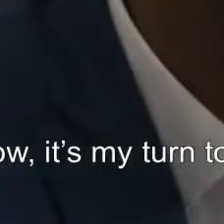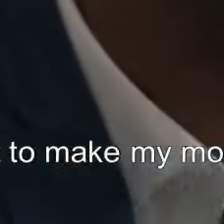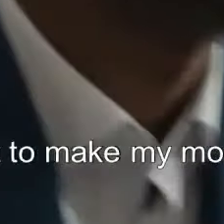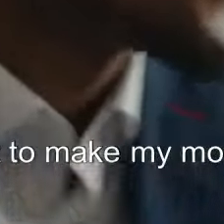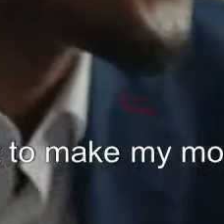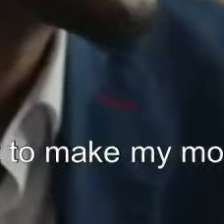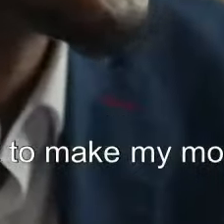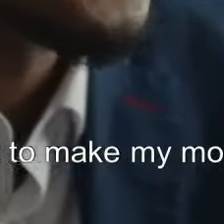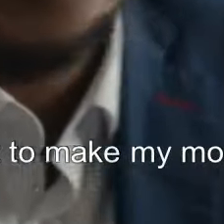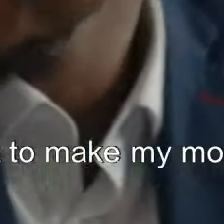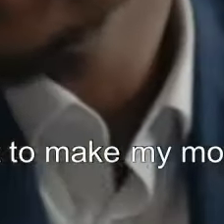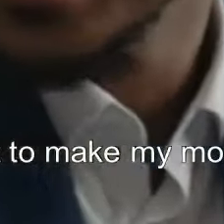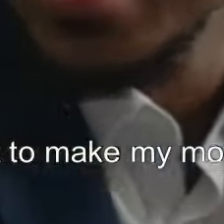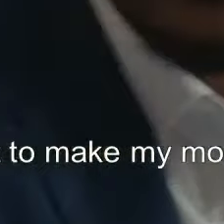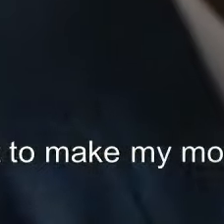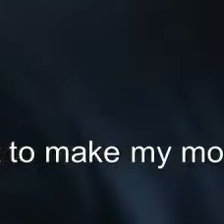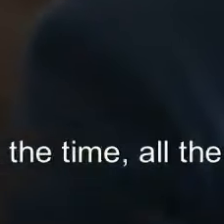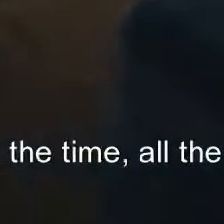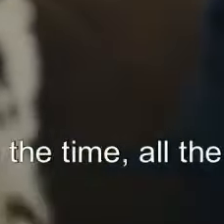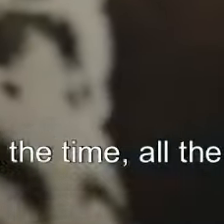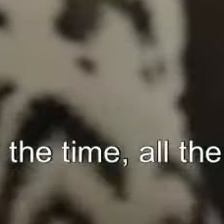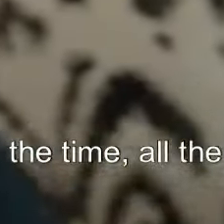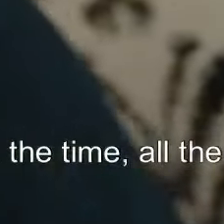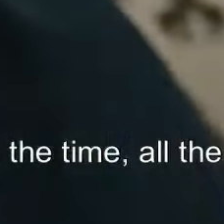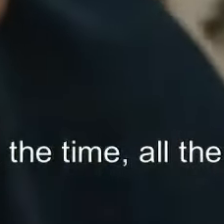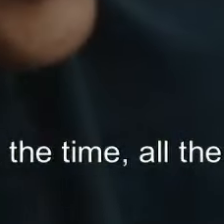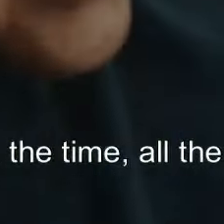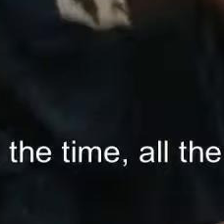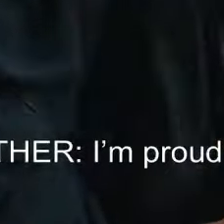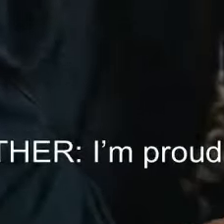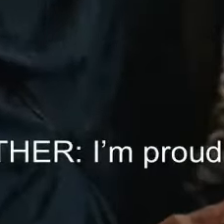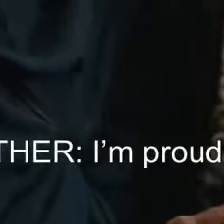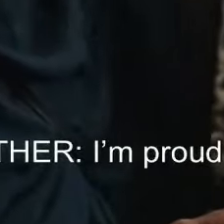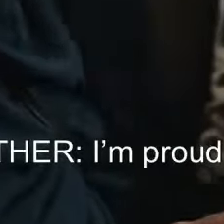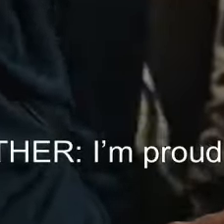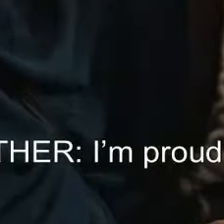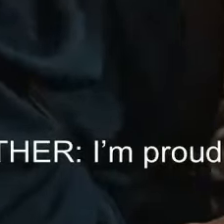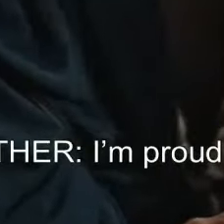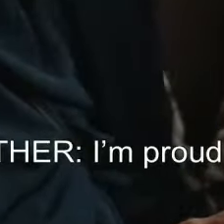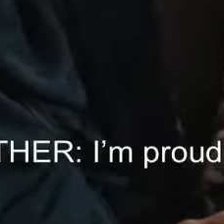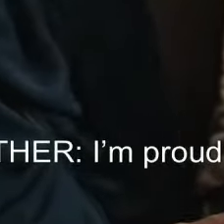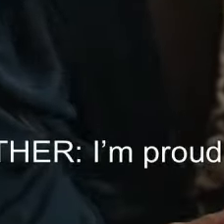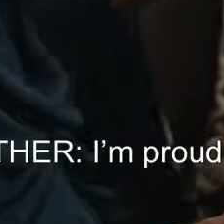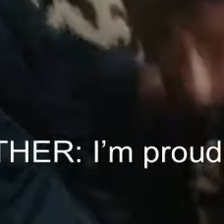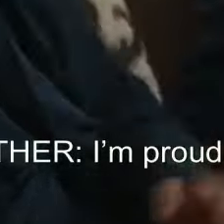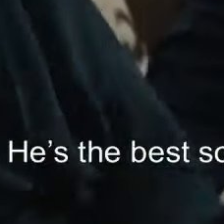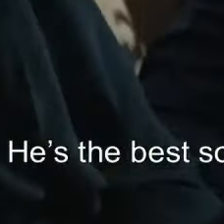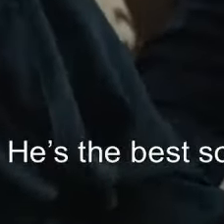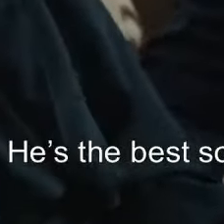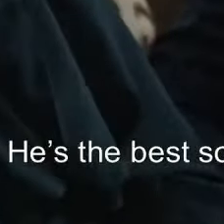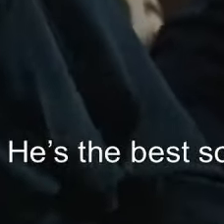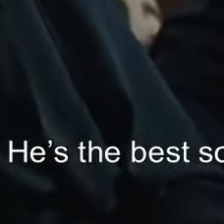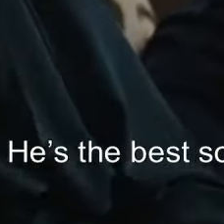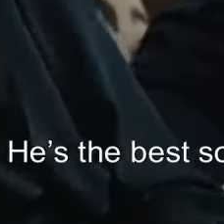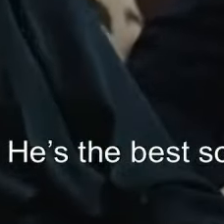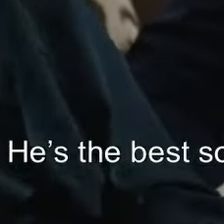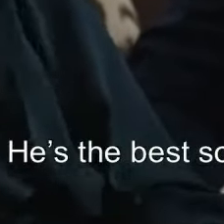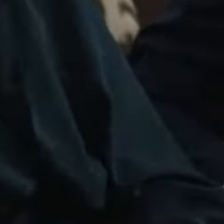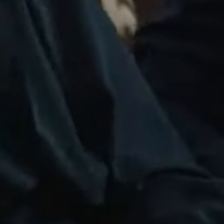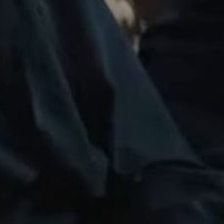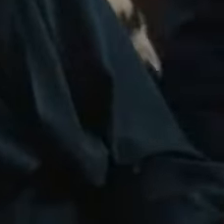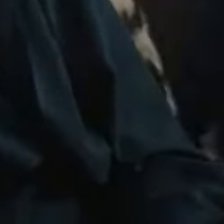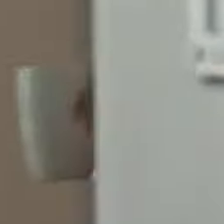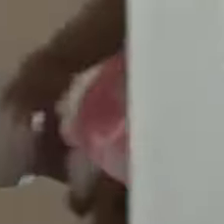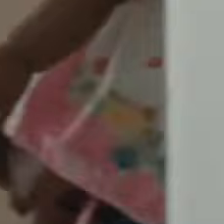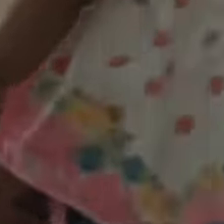back. I want to make my mom proud all the time, all the time. I'm proud of him. He's the best son.